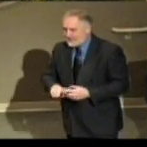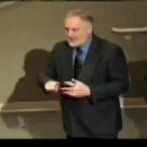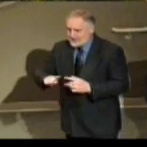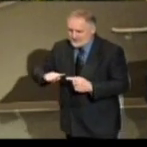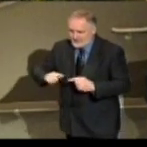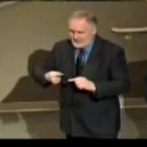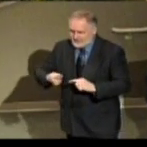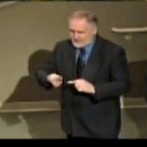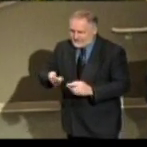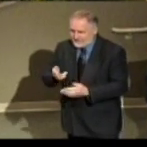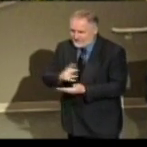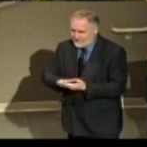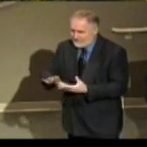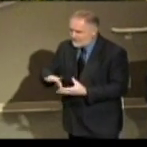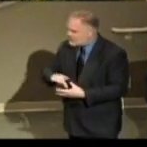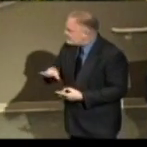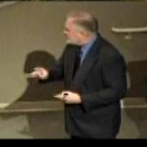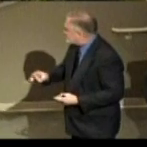take that.